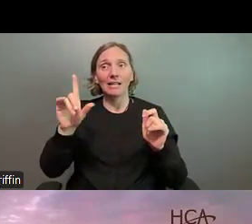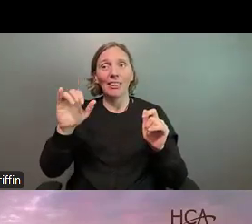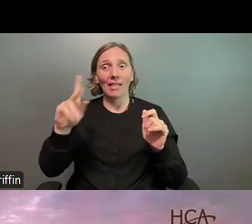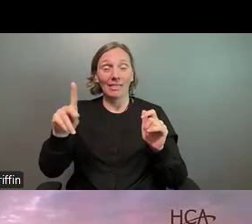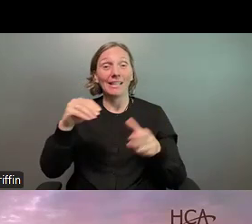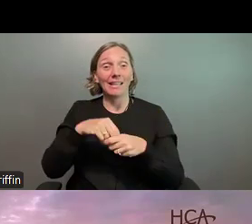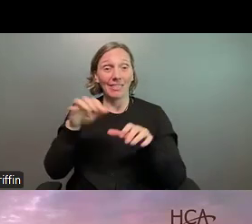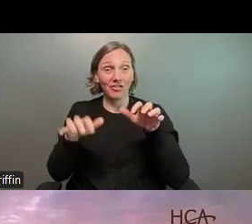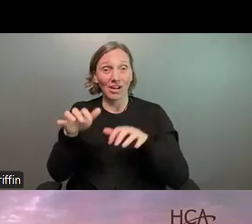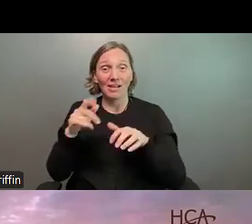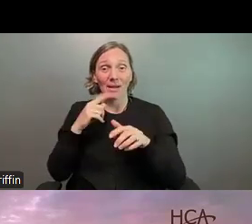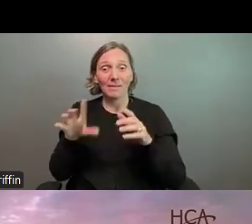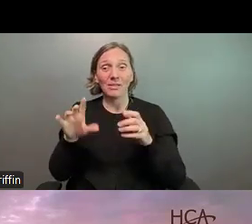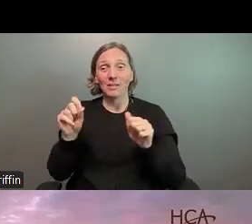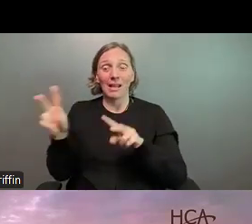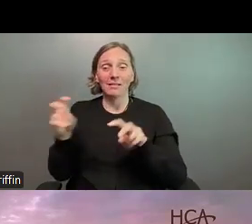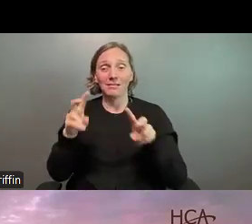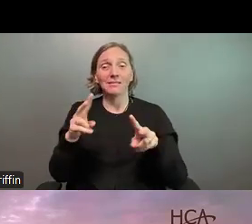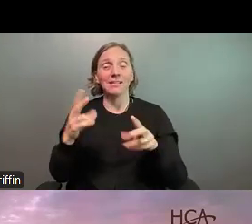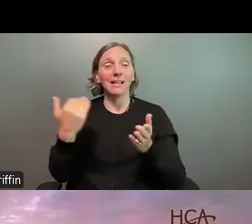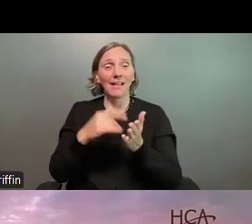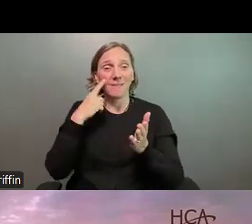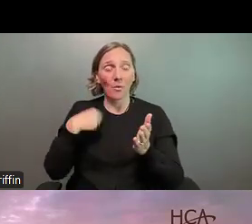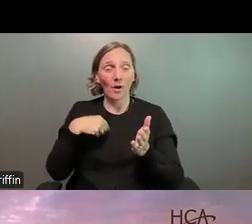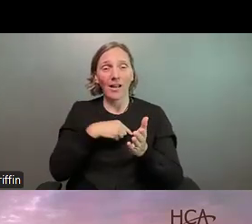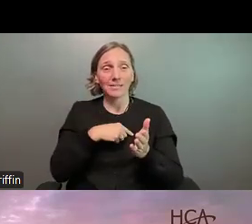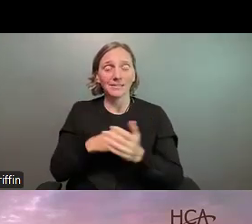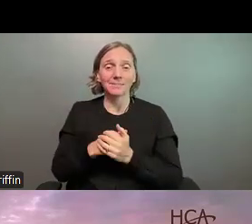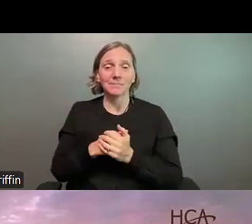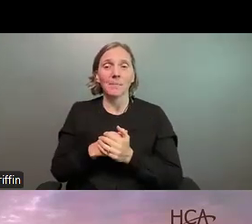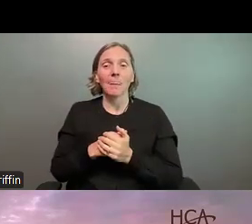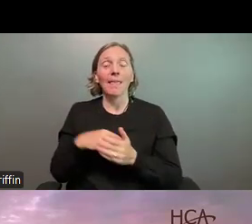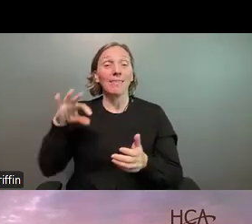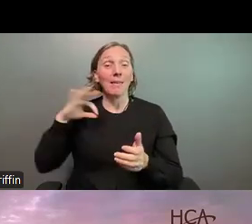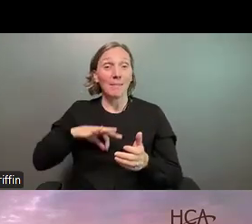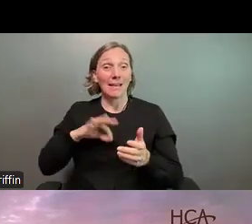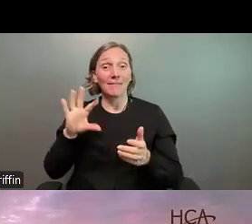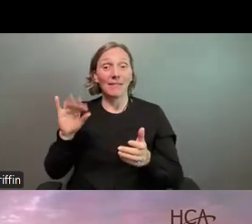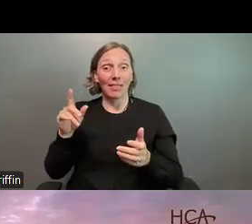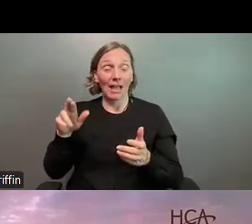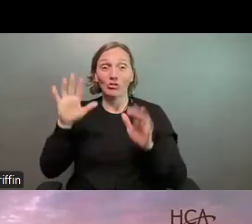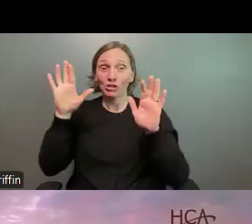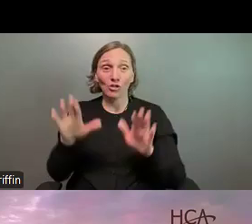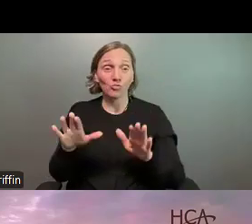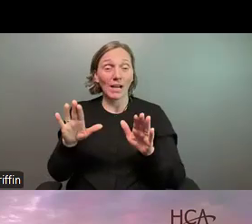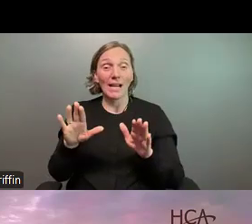in for us, or I can find that. But the benefit flyer is a great